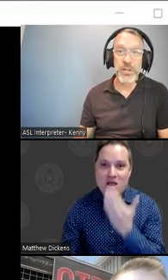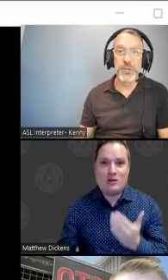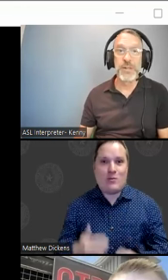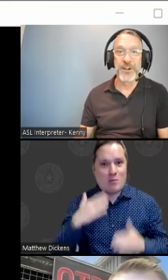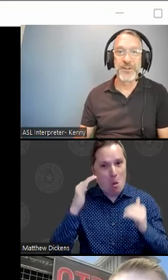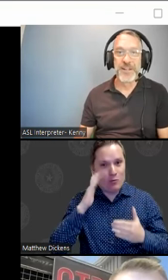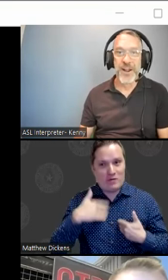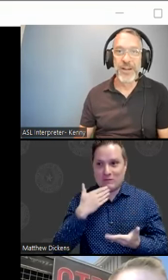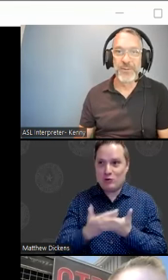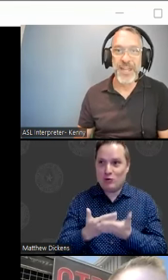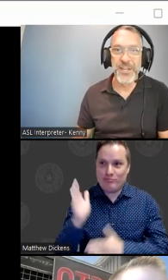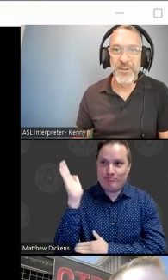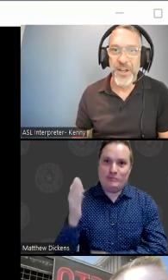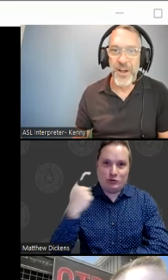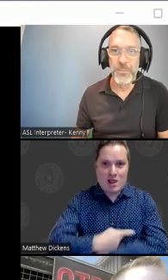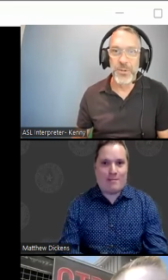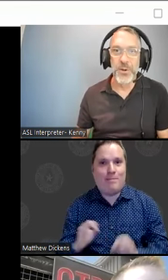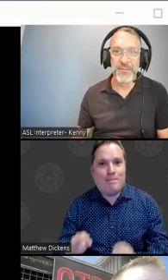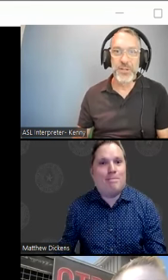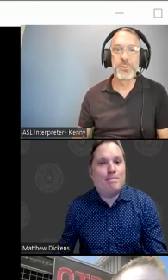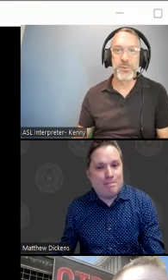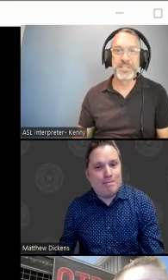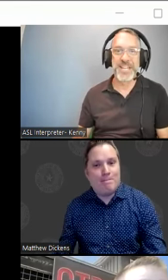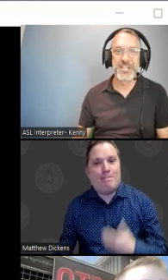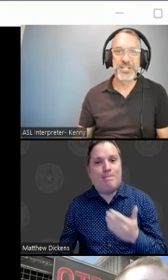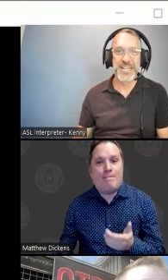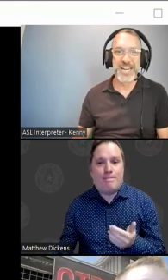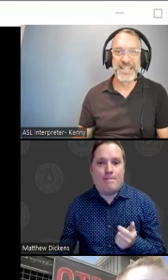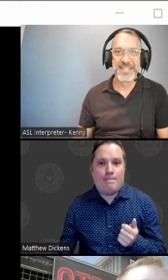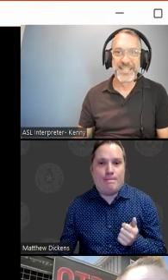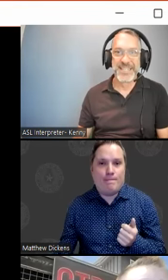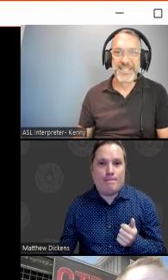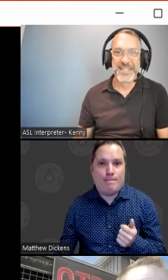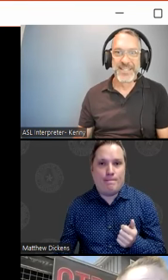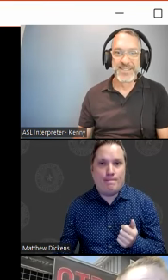recording that you can view later. All right, well, thank you. I hope you all have a good presentation today.